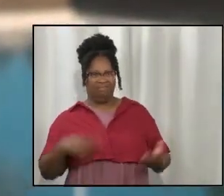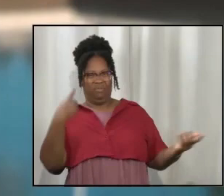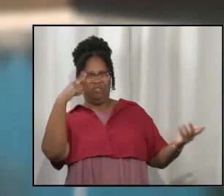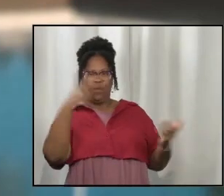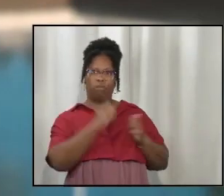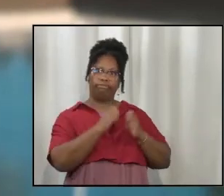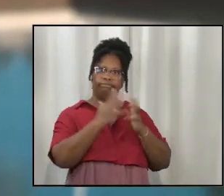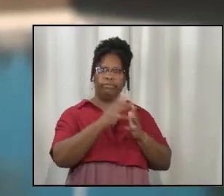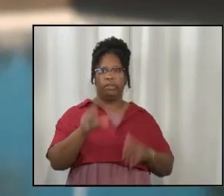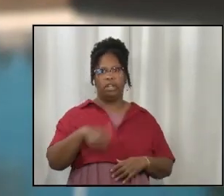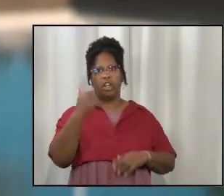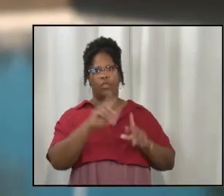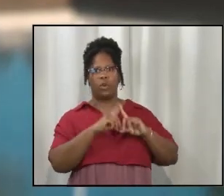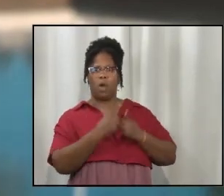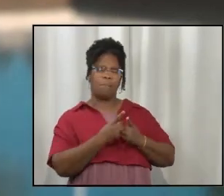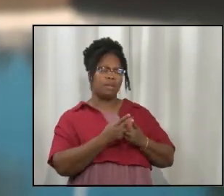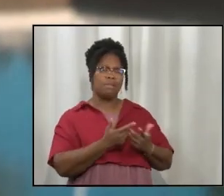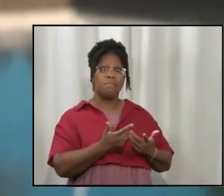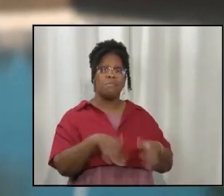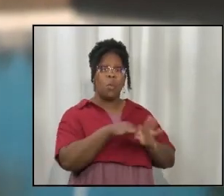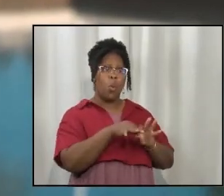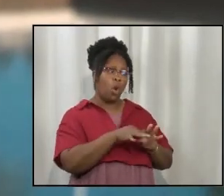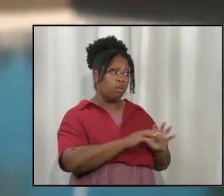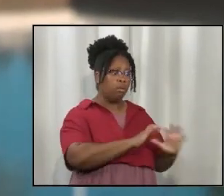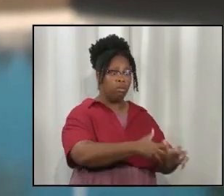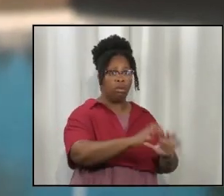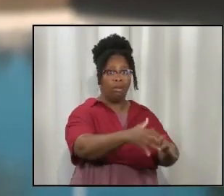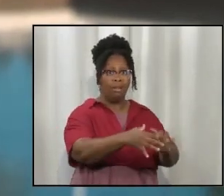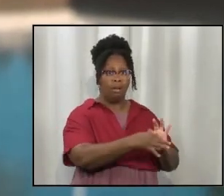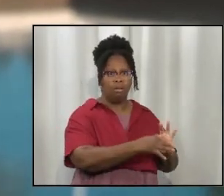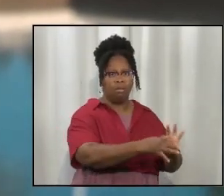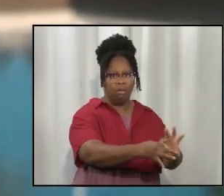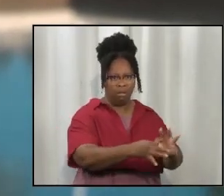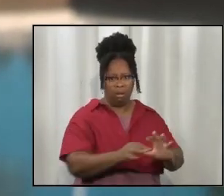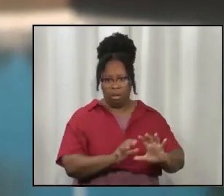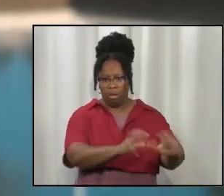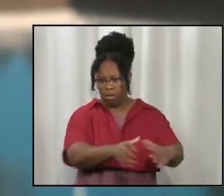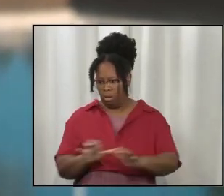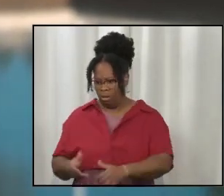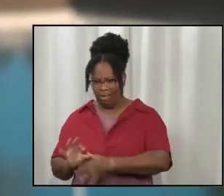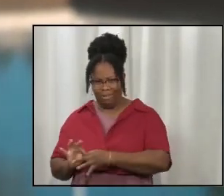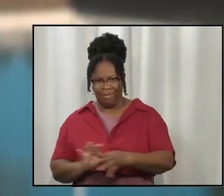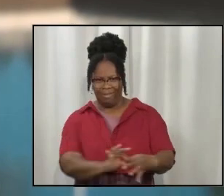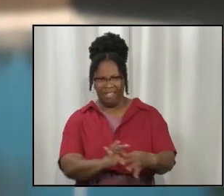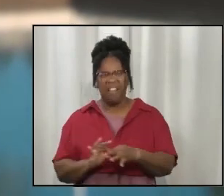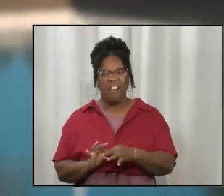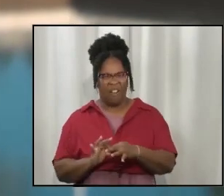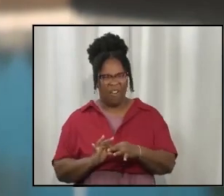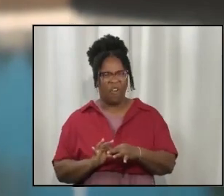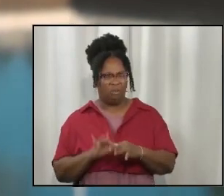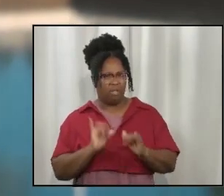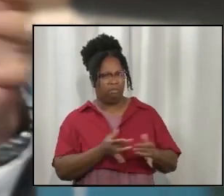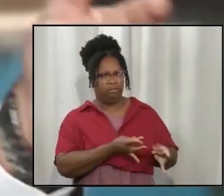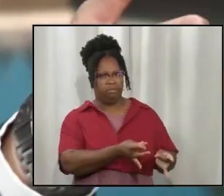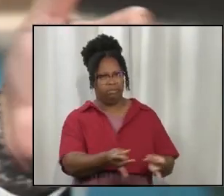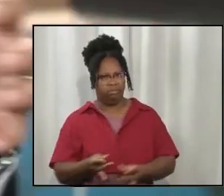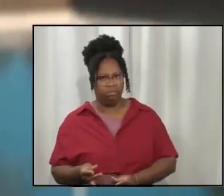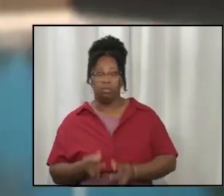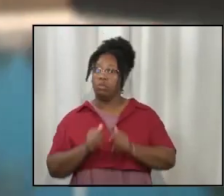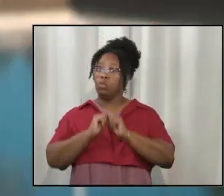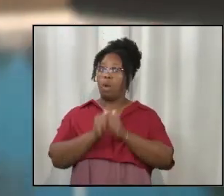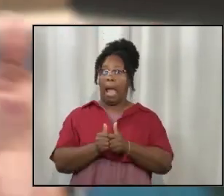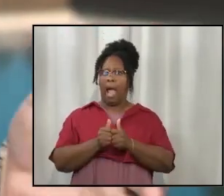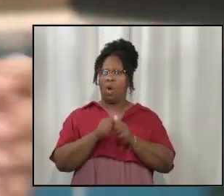them communicate and be aligned is so much more efficient and strategic. So technology is a way that you can align